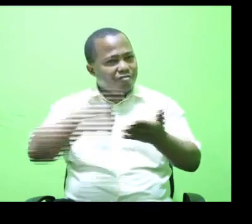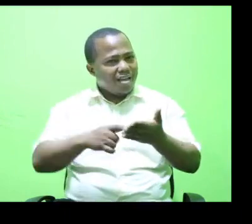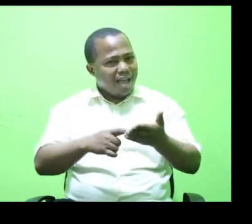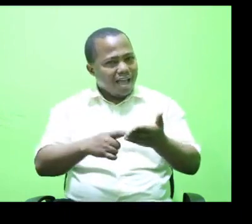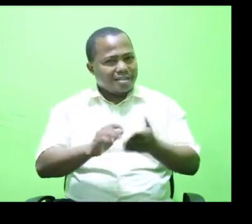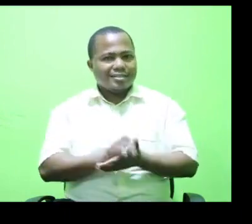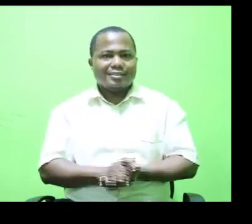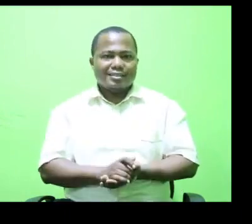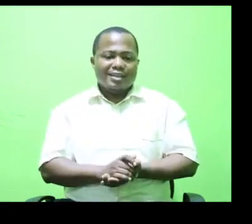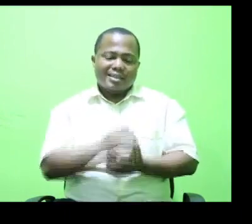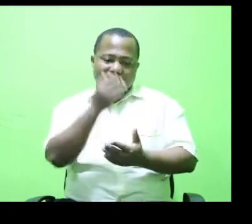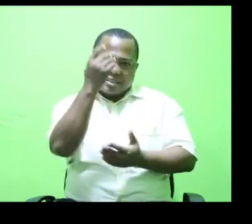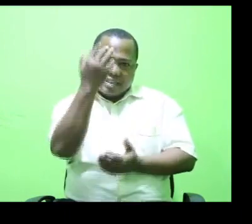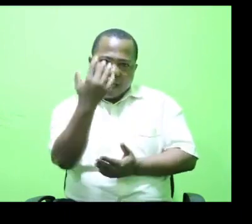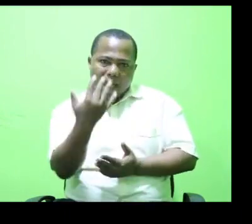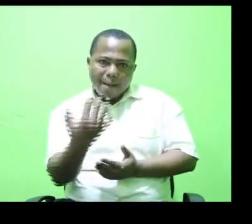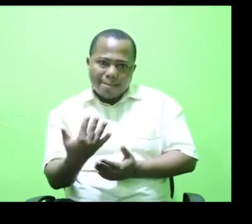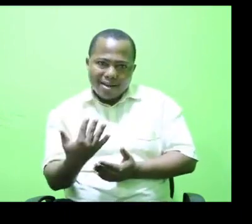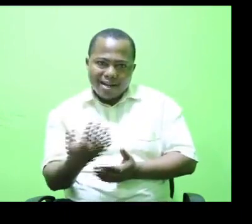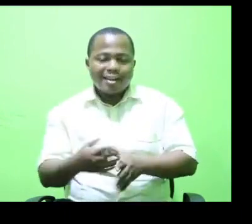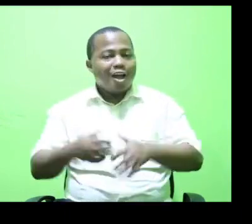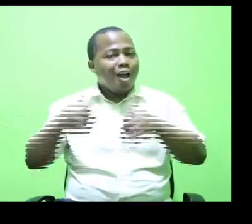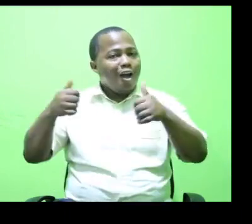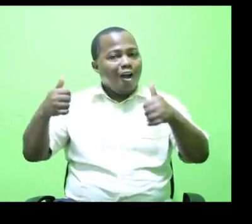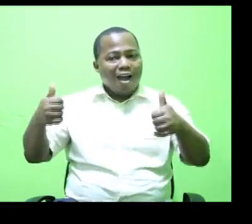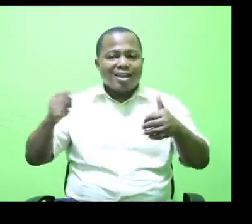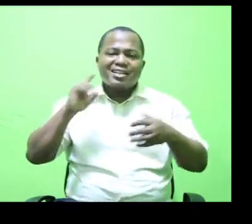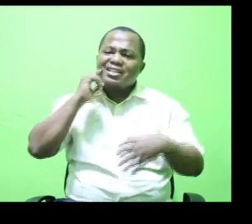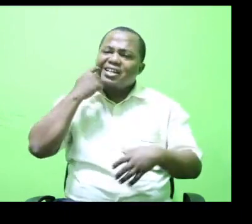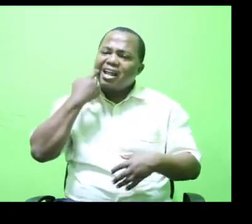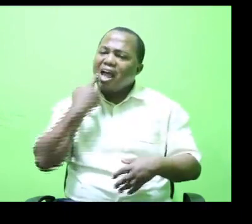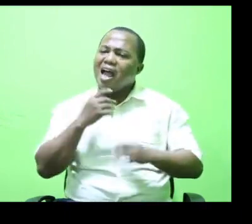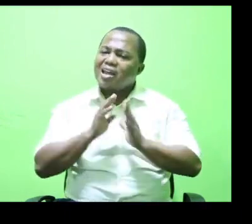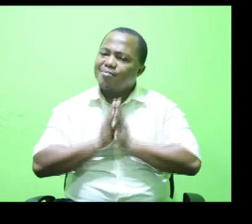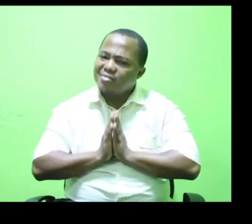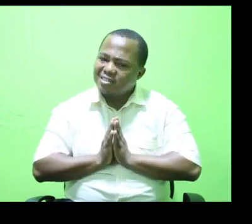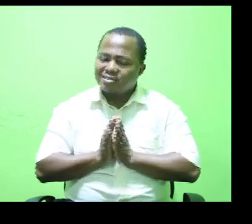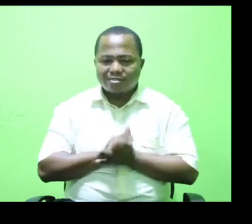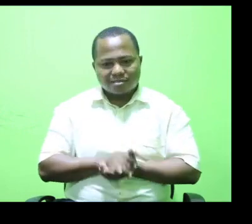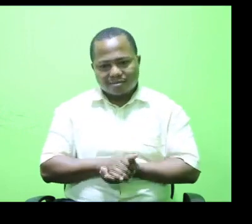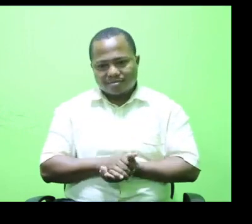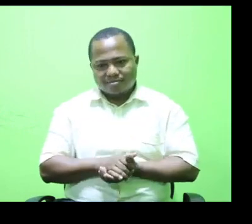define the term, please? Yes, Rahma, try, please.